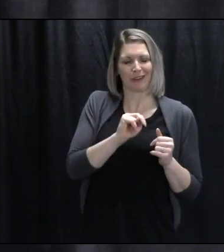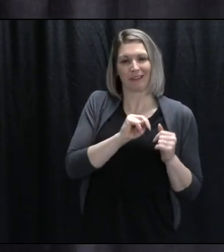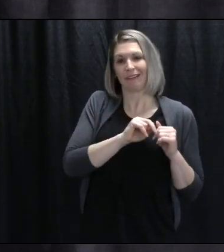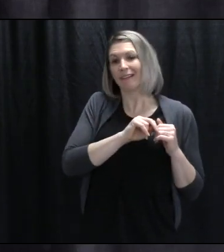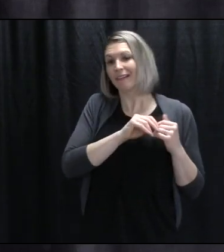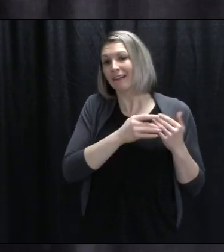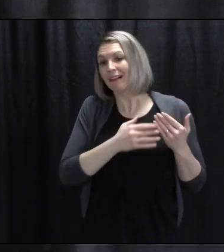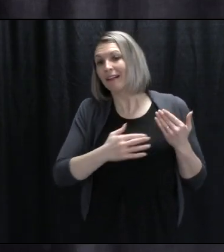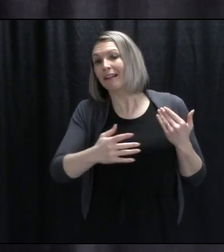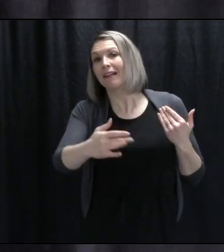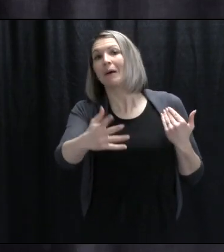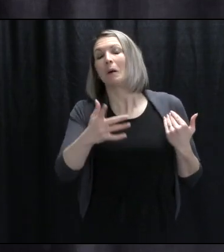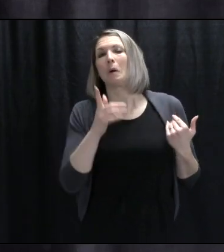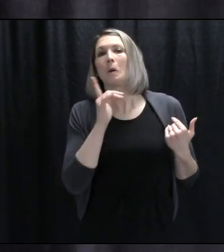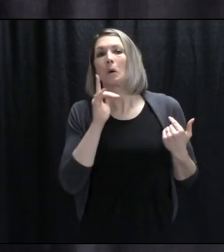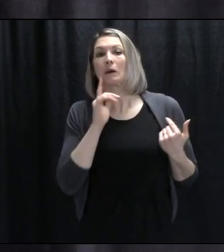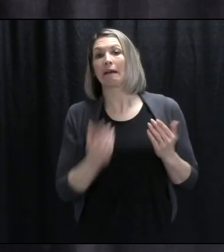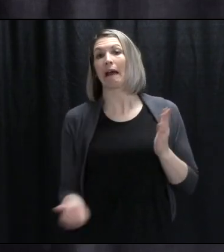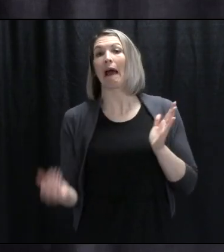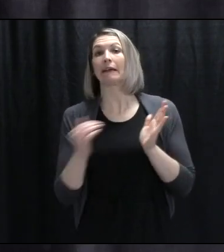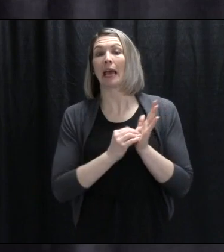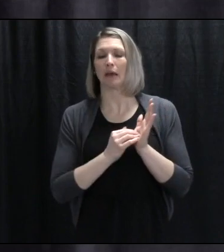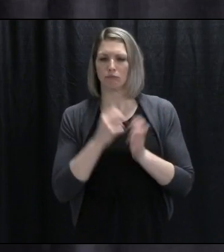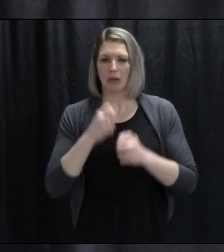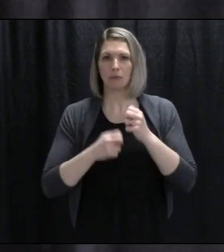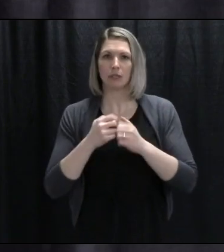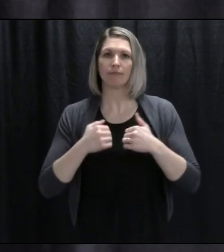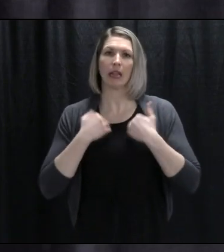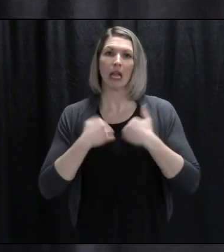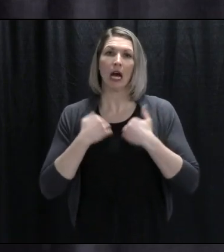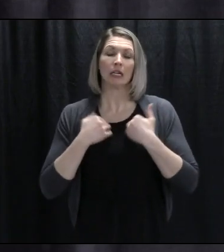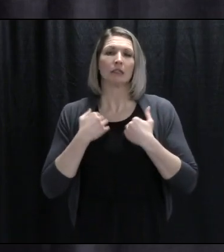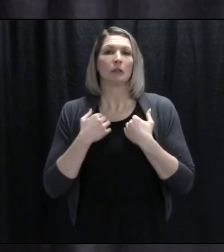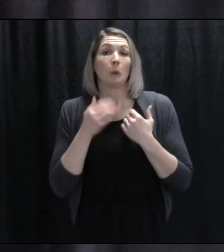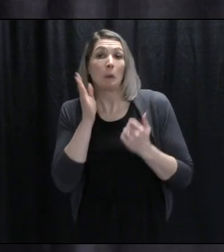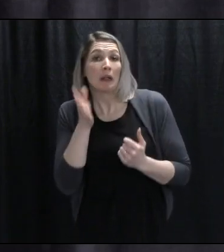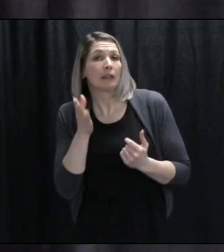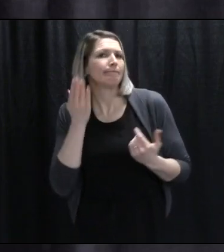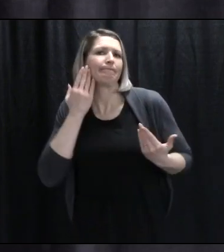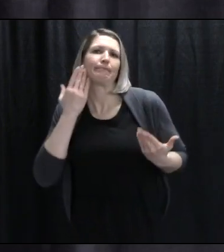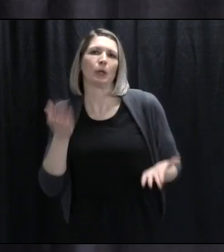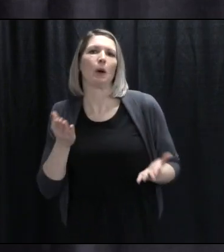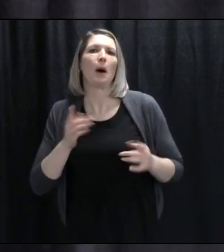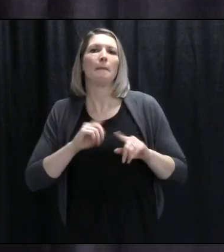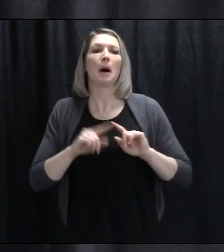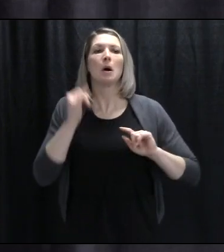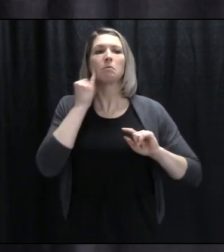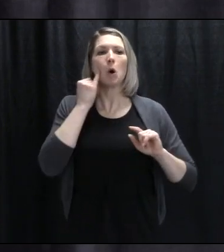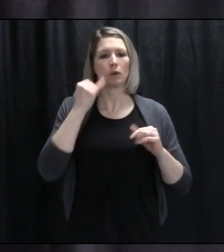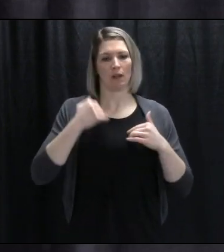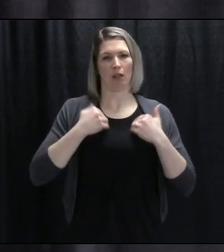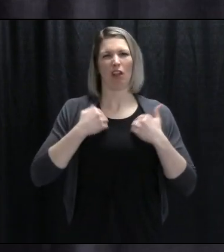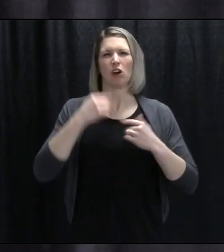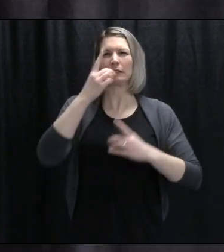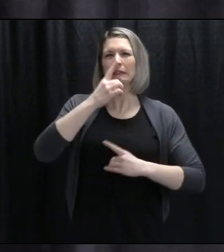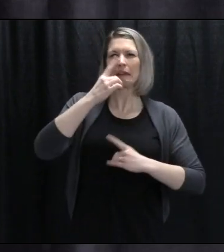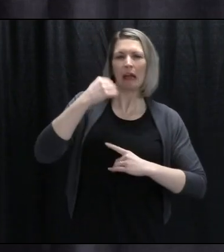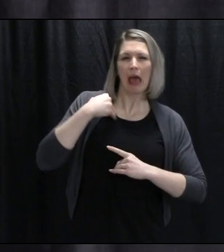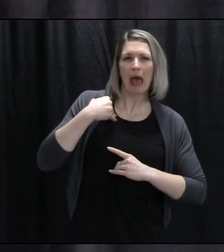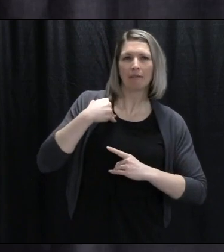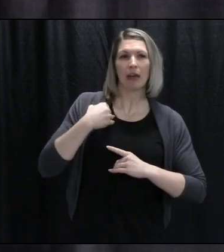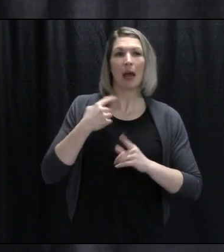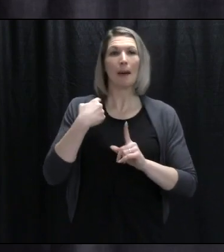affect the lungs significantly, and certainly for people who already have underlying lung disease, that could impair their function further, and that could